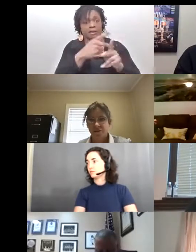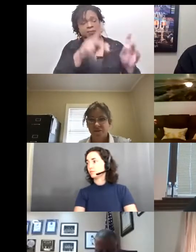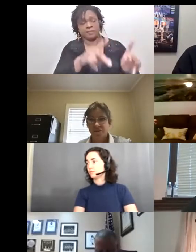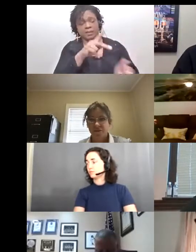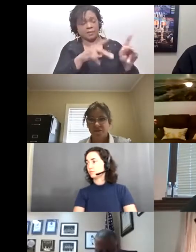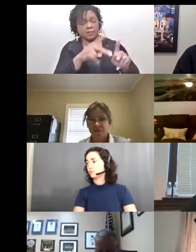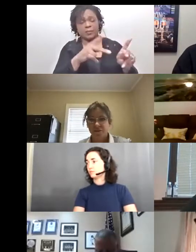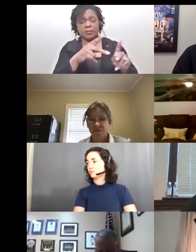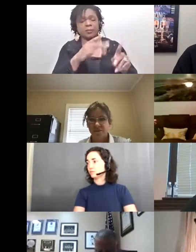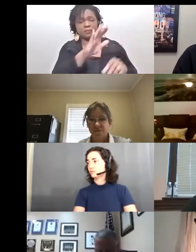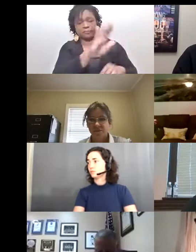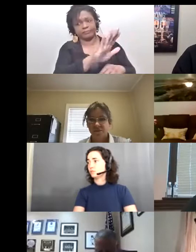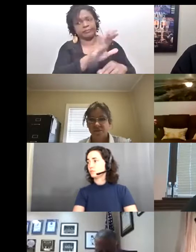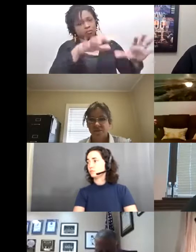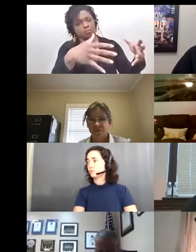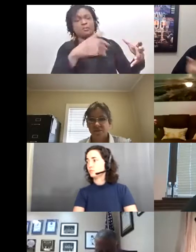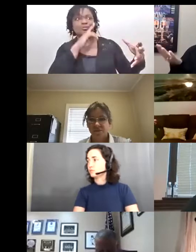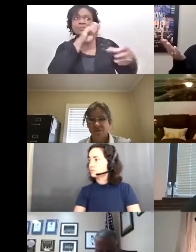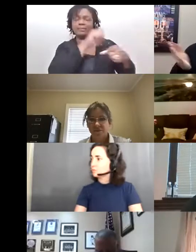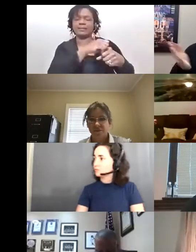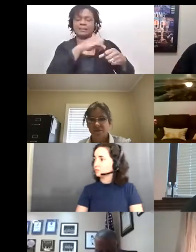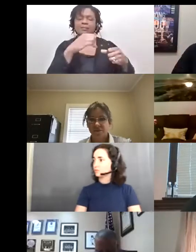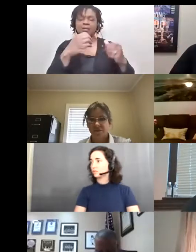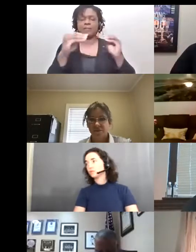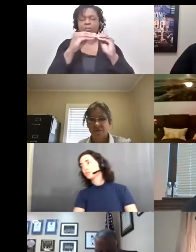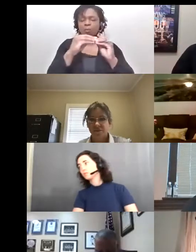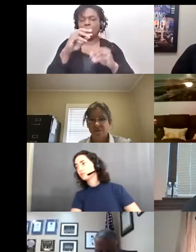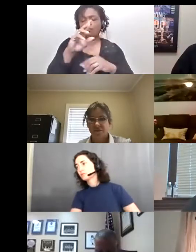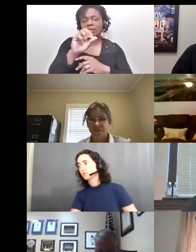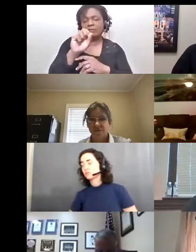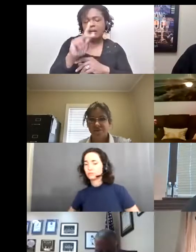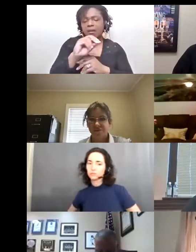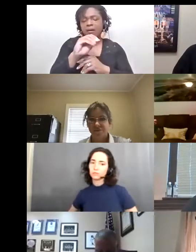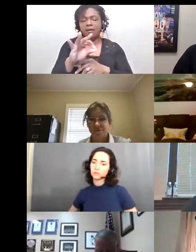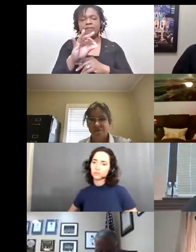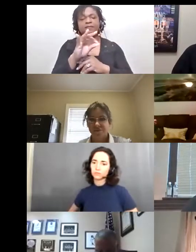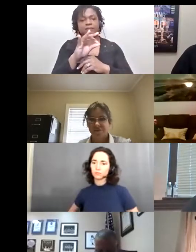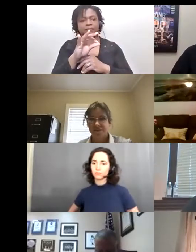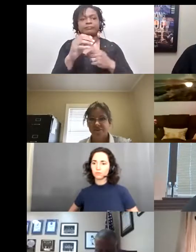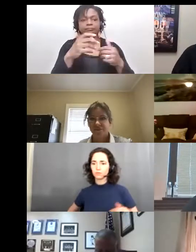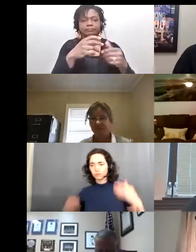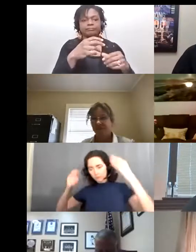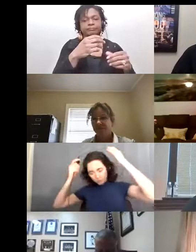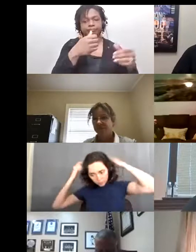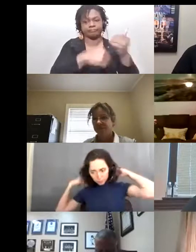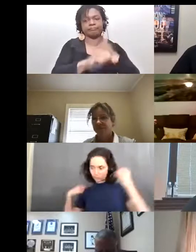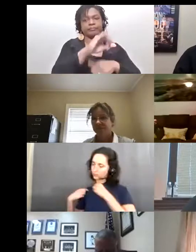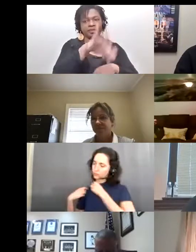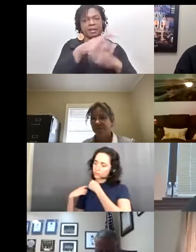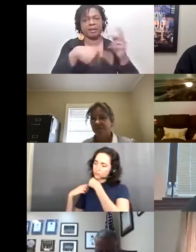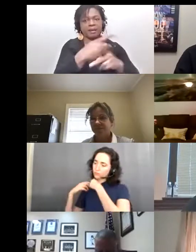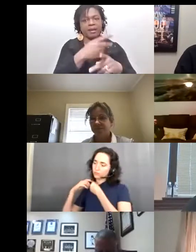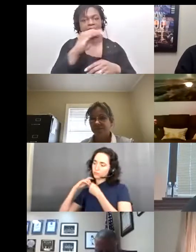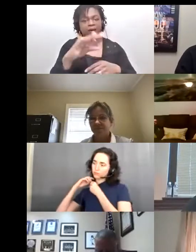being trafficked. And as you all know, people with disabilities are more likely to be victims